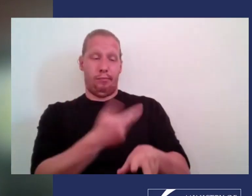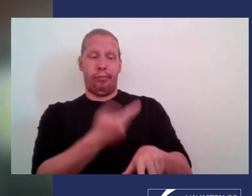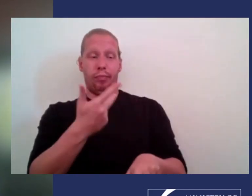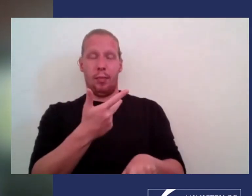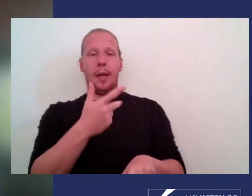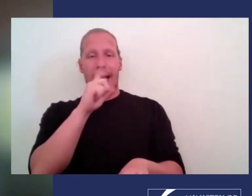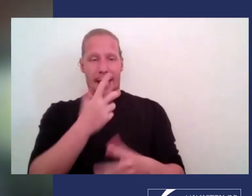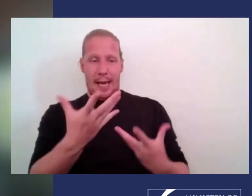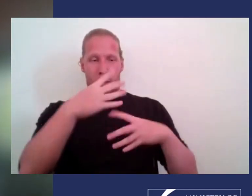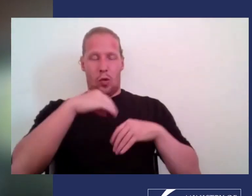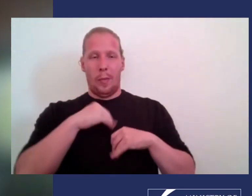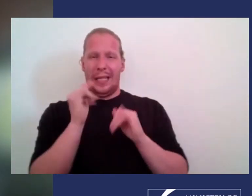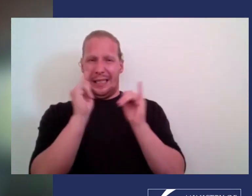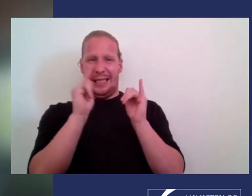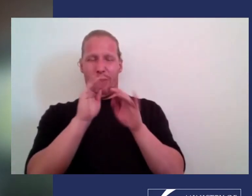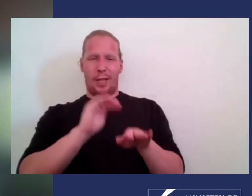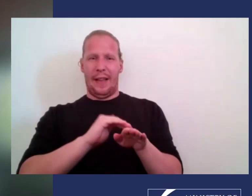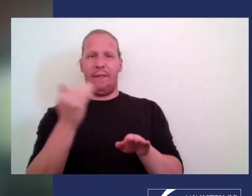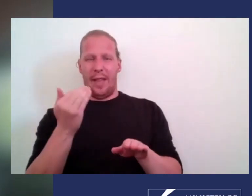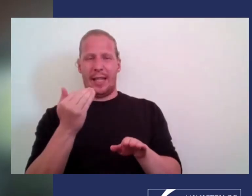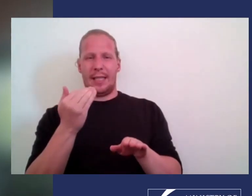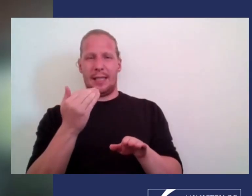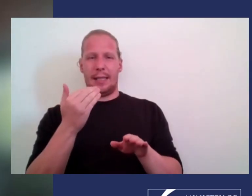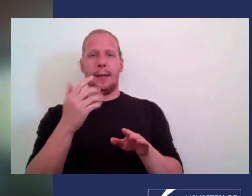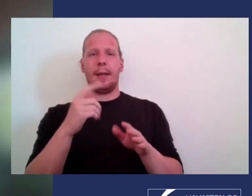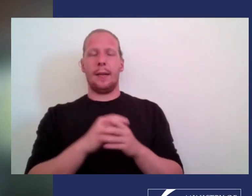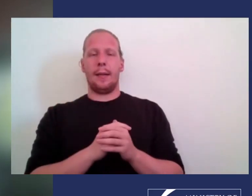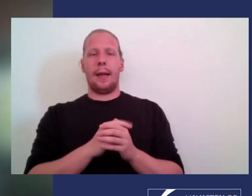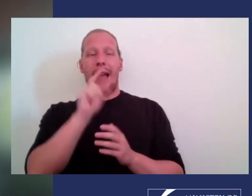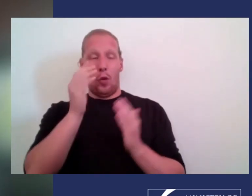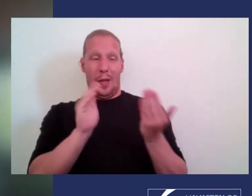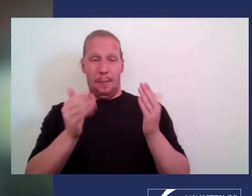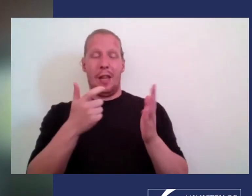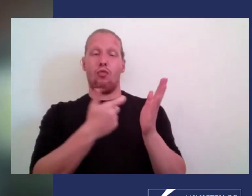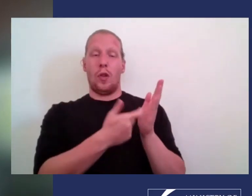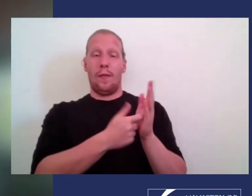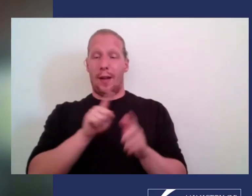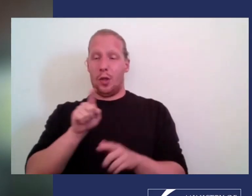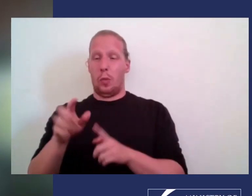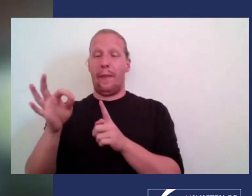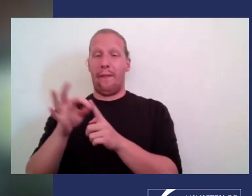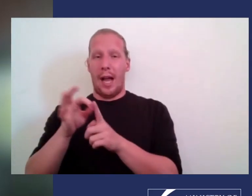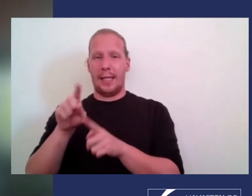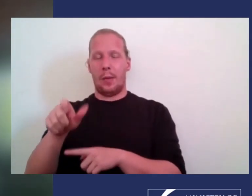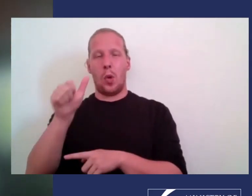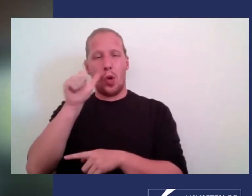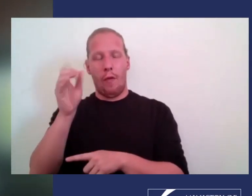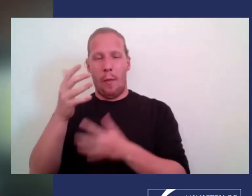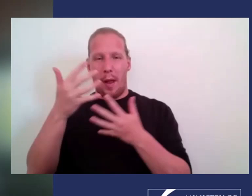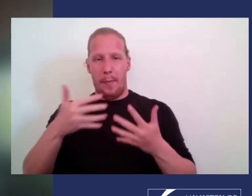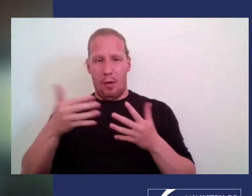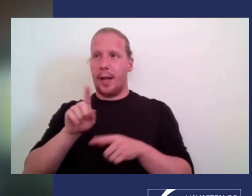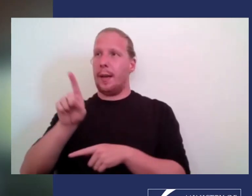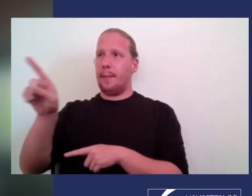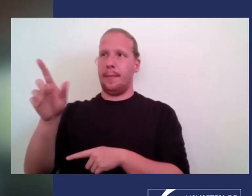of rotavirus with the Pfizer pediatric vaccine, what we know from the States, so almost 9 million doses given